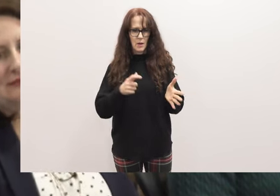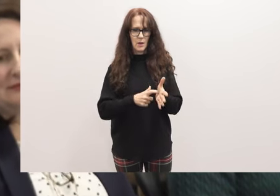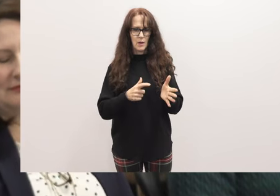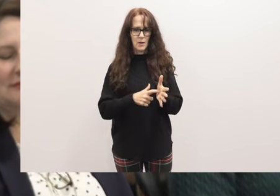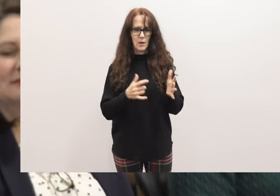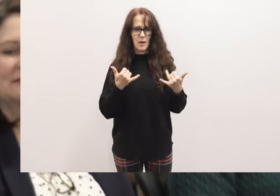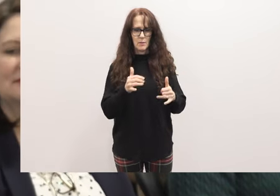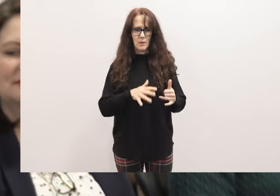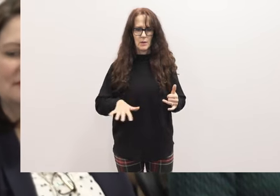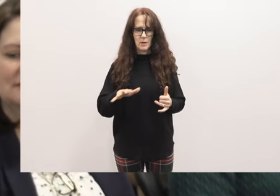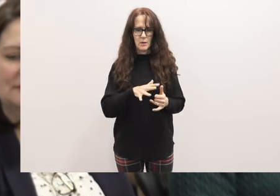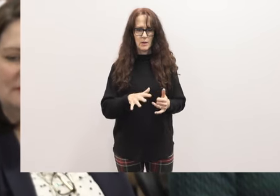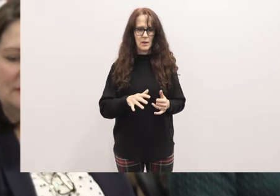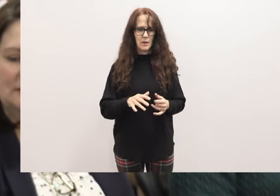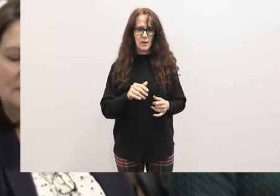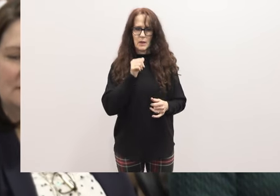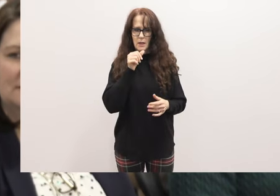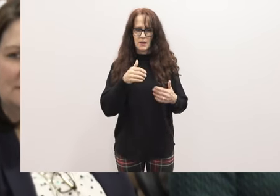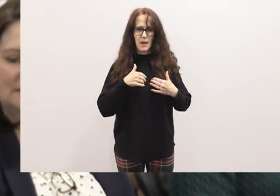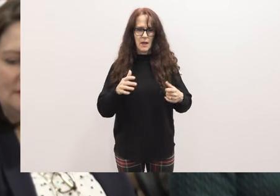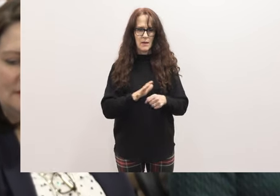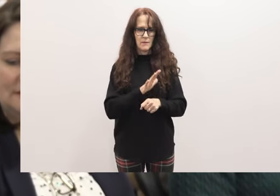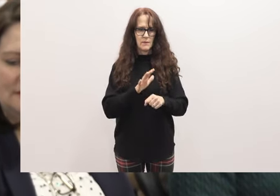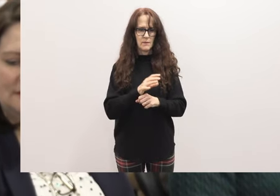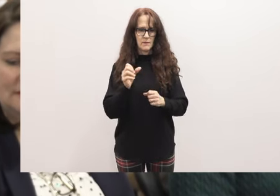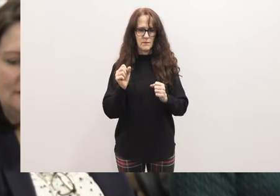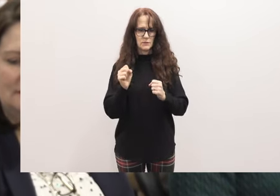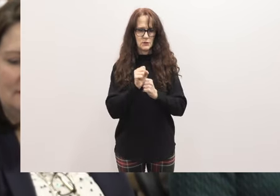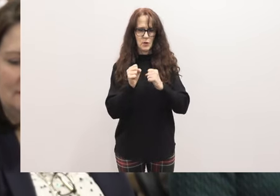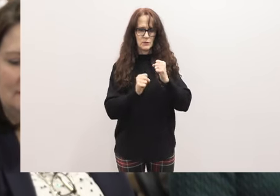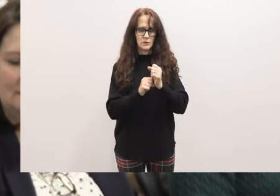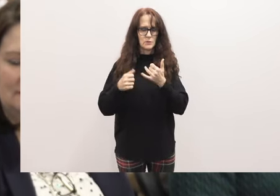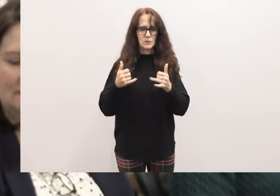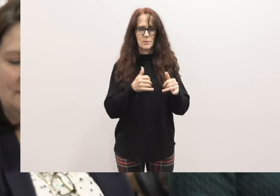playground lacks enough structures for us to play on.